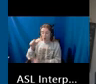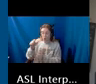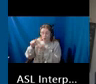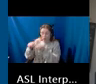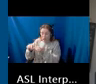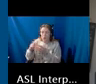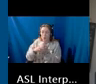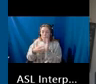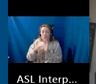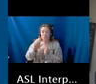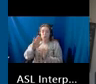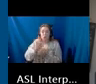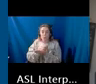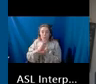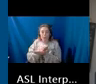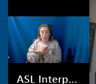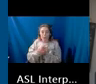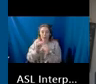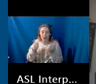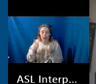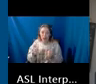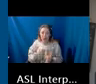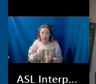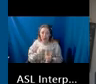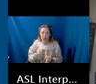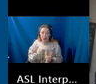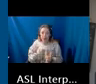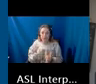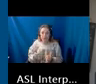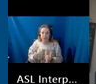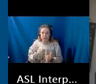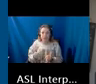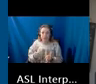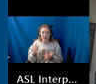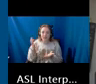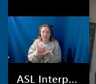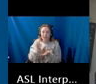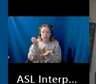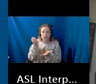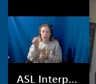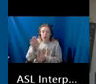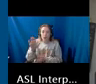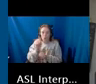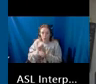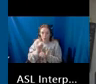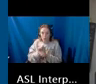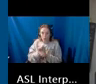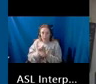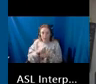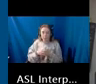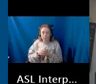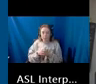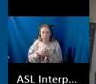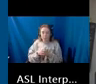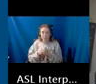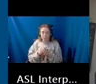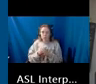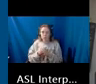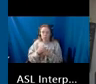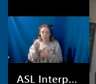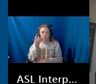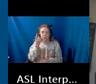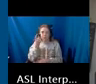sources also takes away from your work. So I just want to make sure that we're understanding what we're doing and how we're doing it